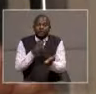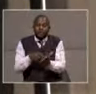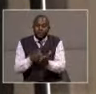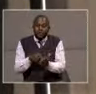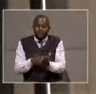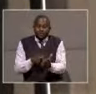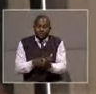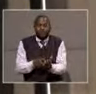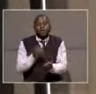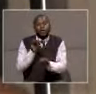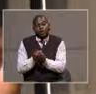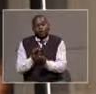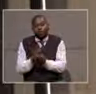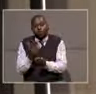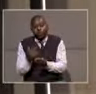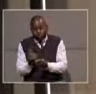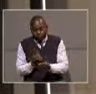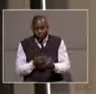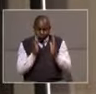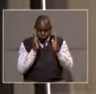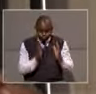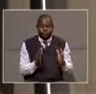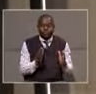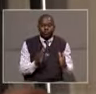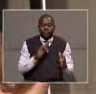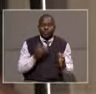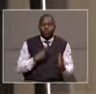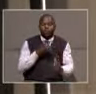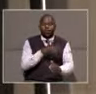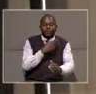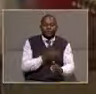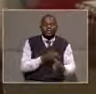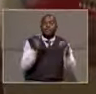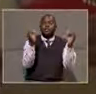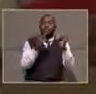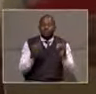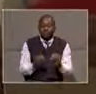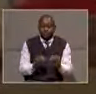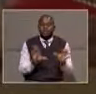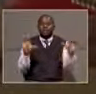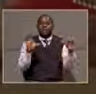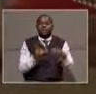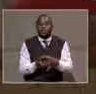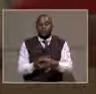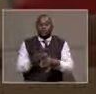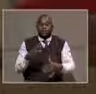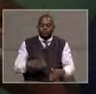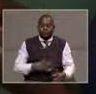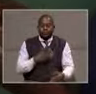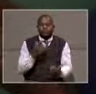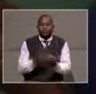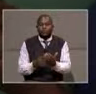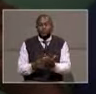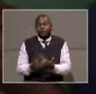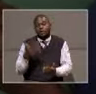mother stock can only come from our research institution. A joint seed study visit to Uganda by